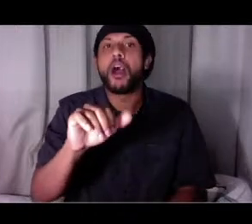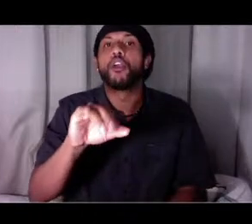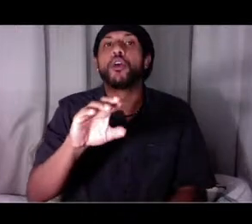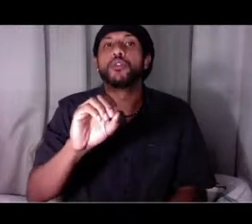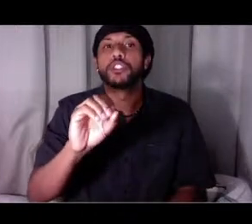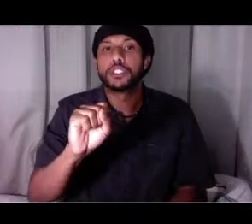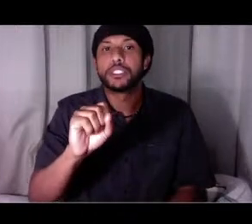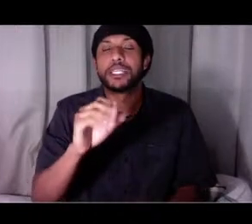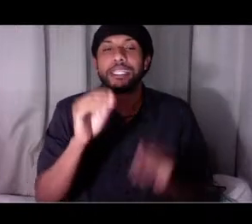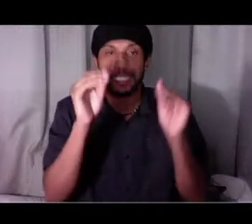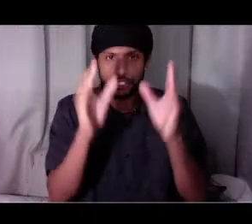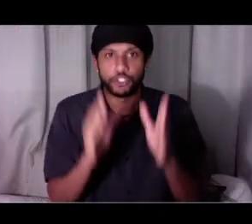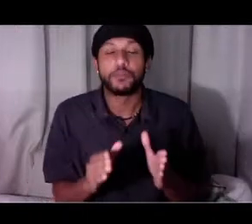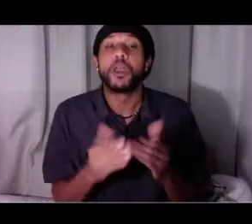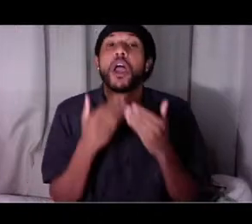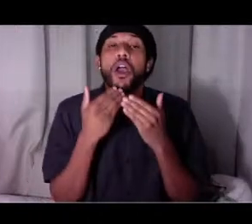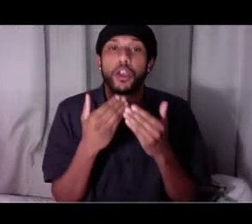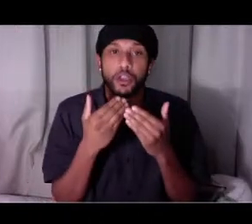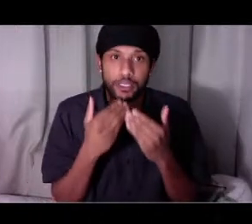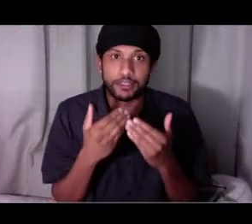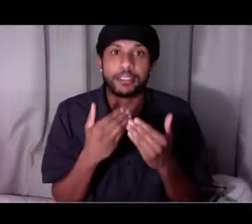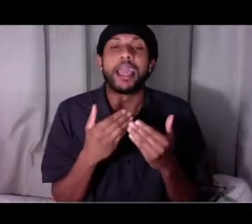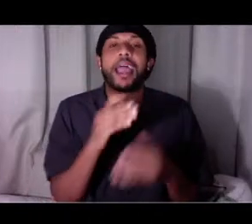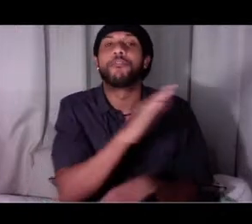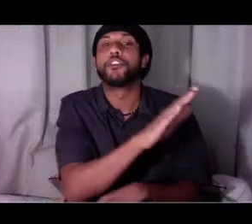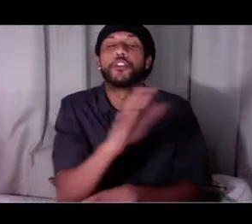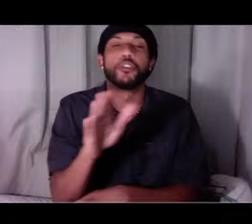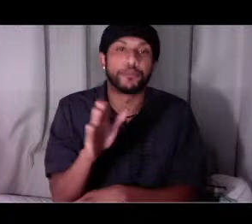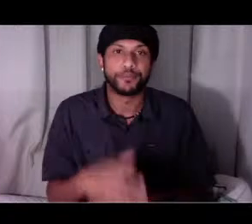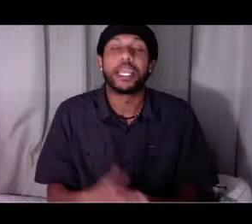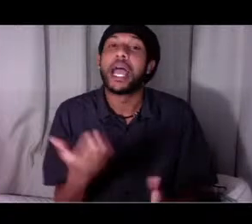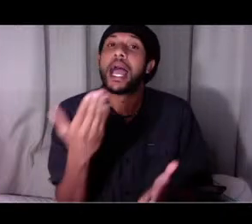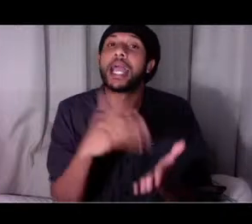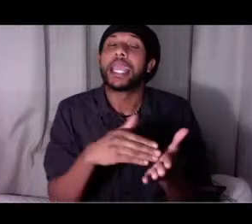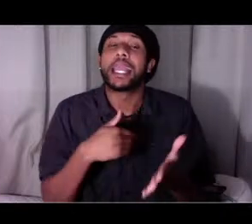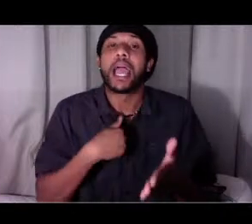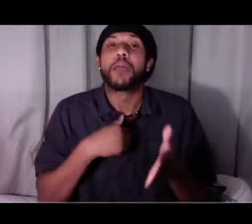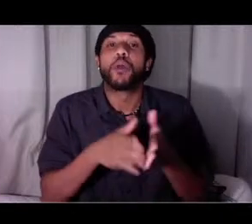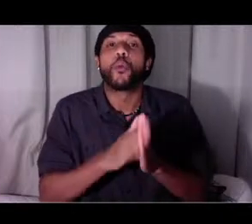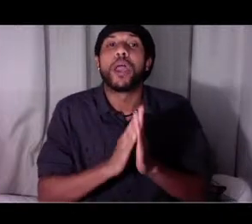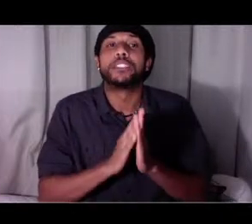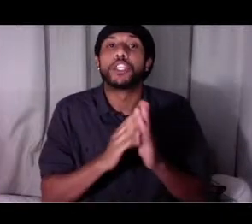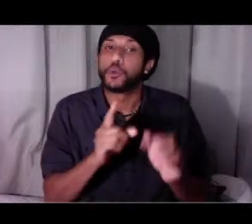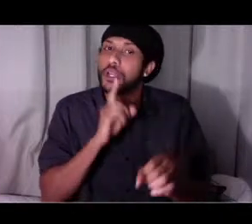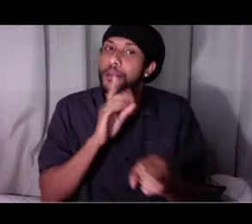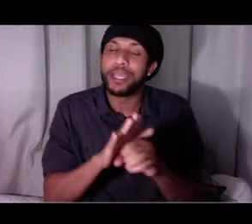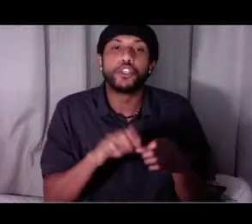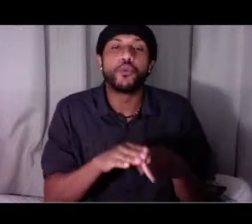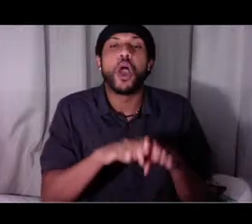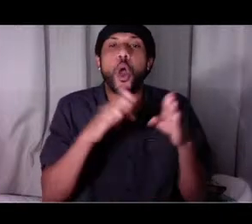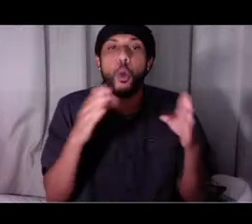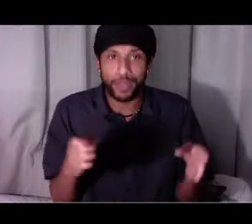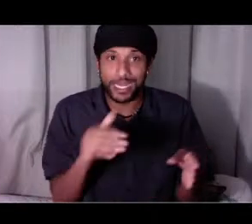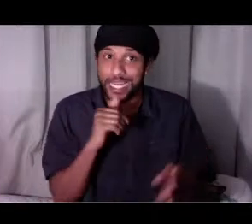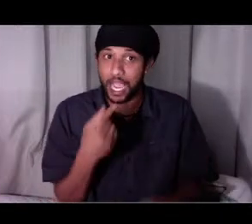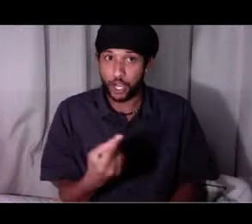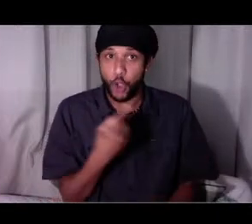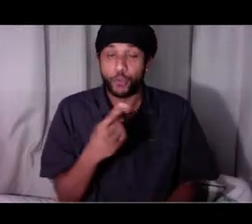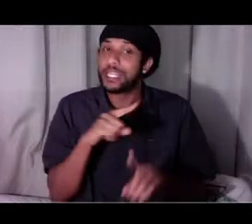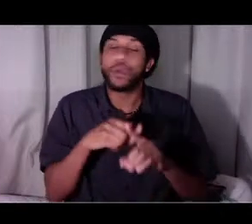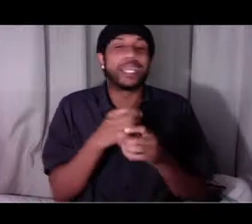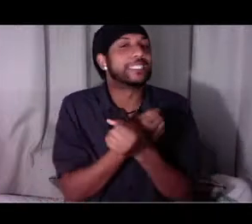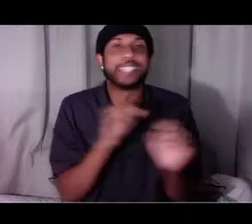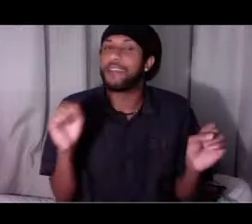teacher good afternoon cjusd board members once again I'm requesting that you commit to reopening not only when it is